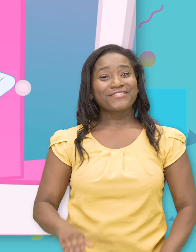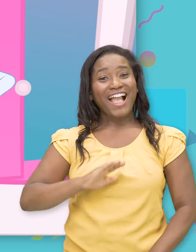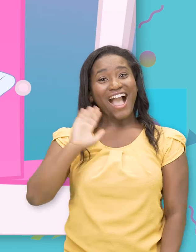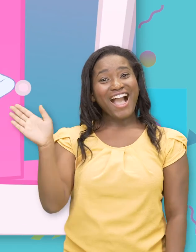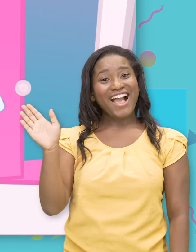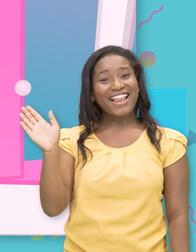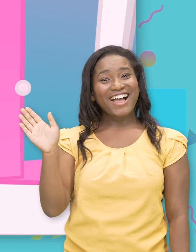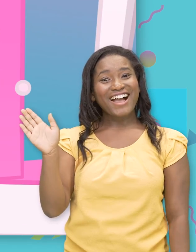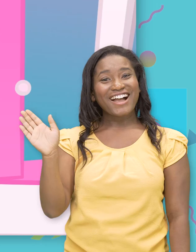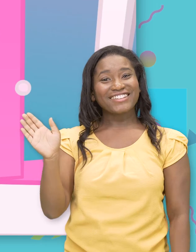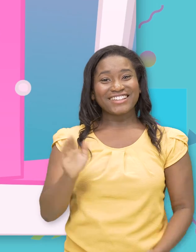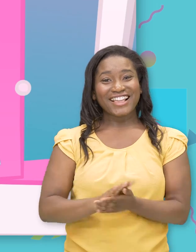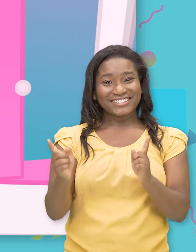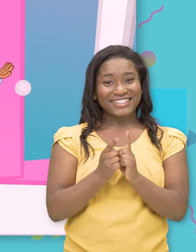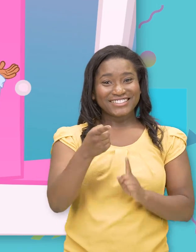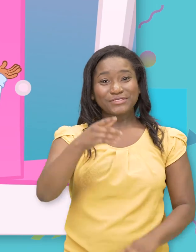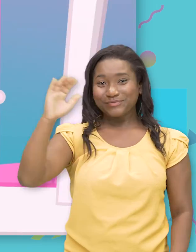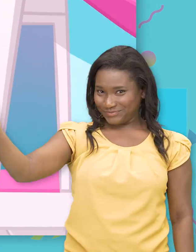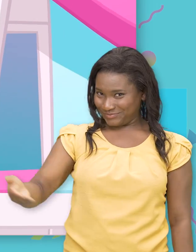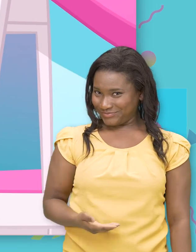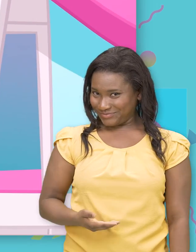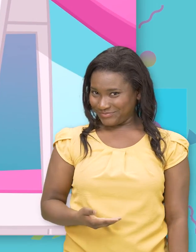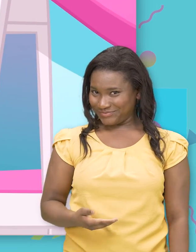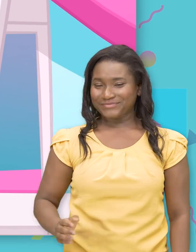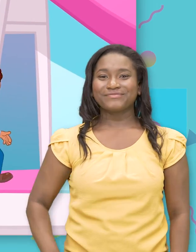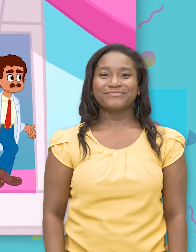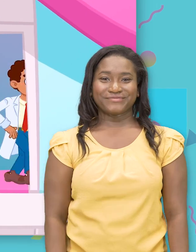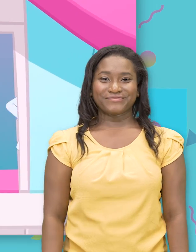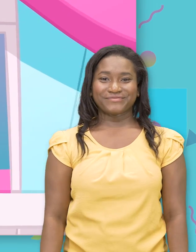Hello. There you are. Please follow me inside.